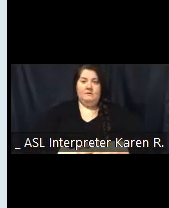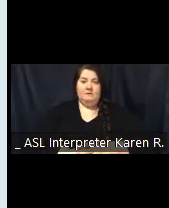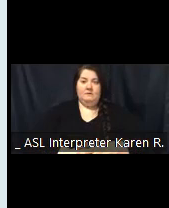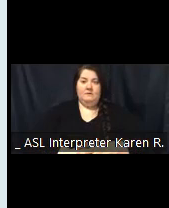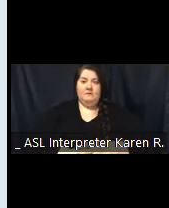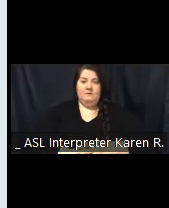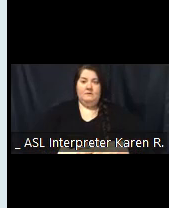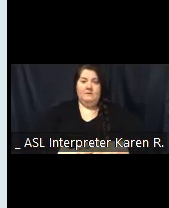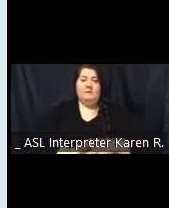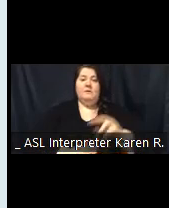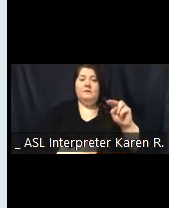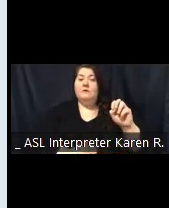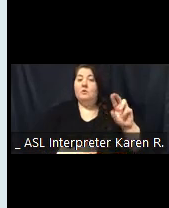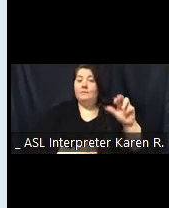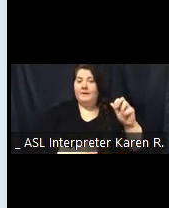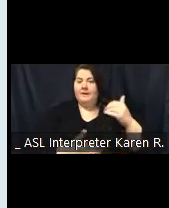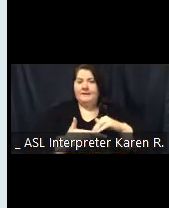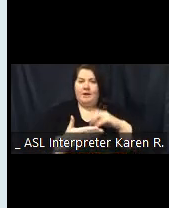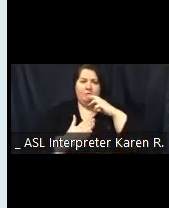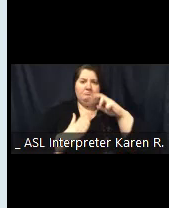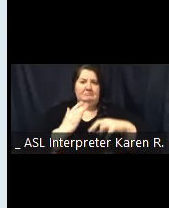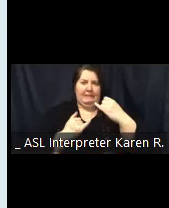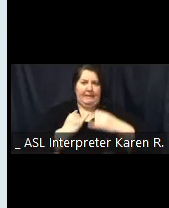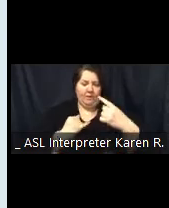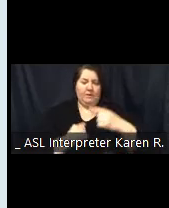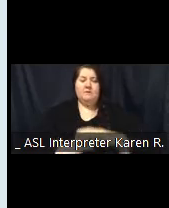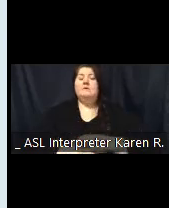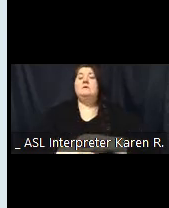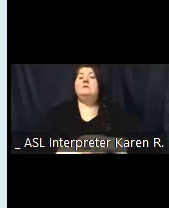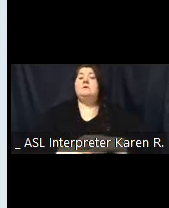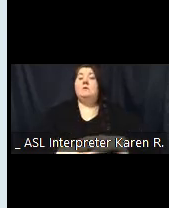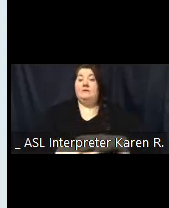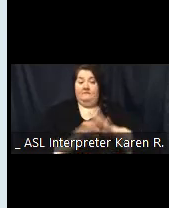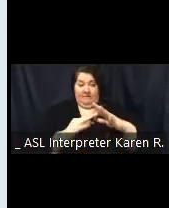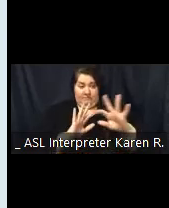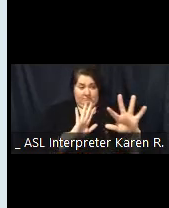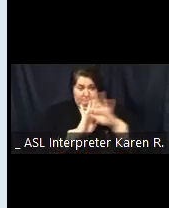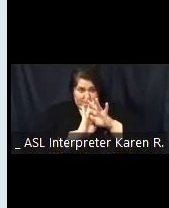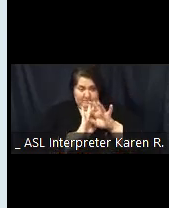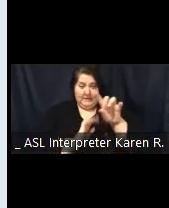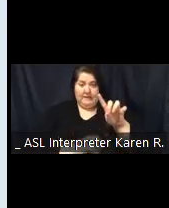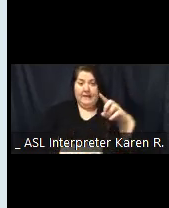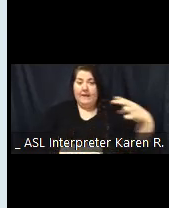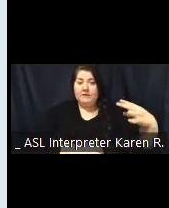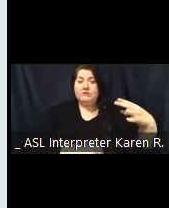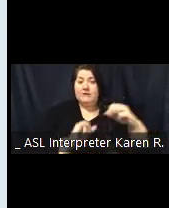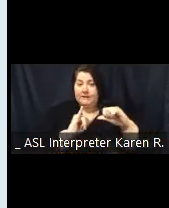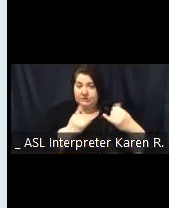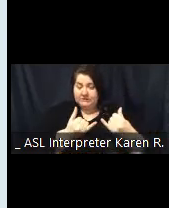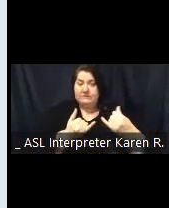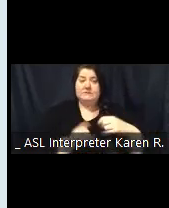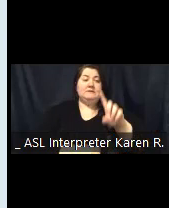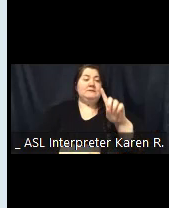This is Norma speaking again. I can go ahead and read the last one. As soon as the family chooses a DHH agency, the